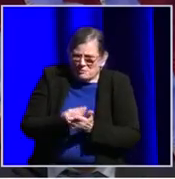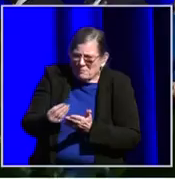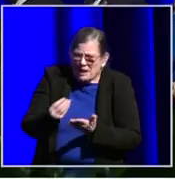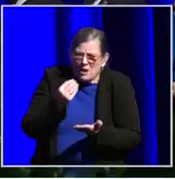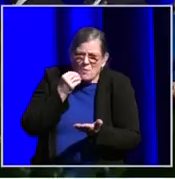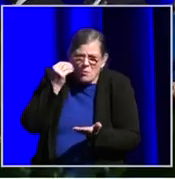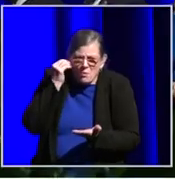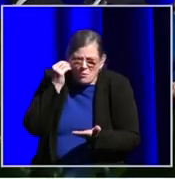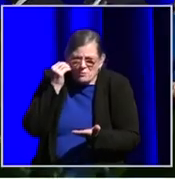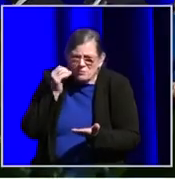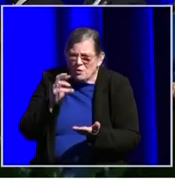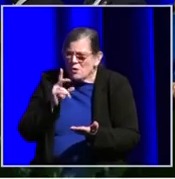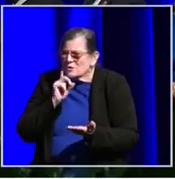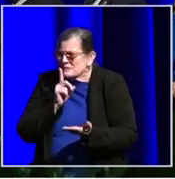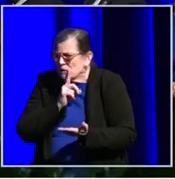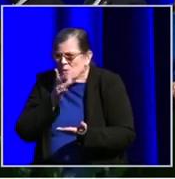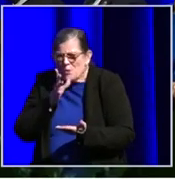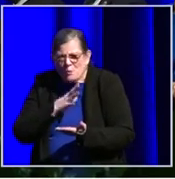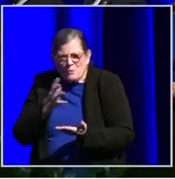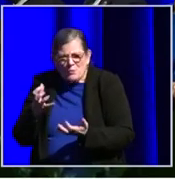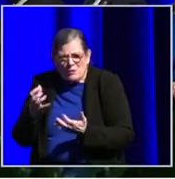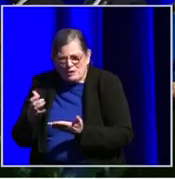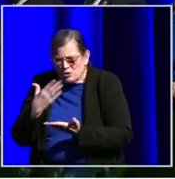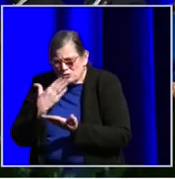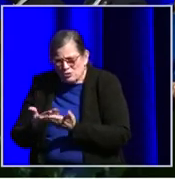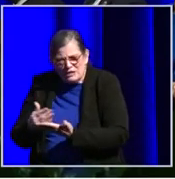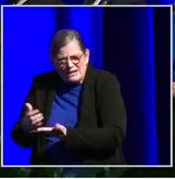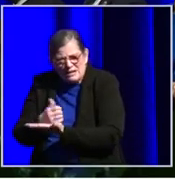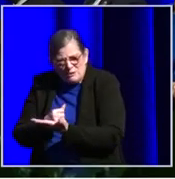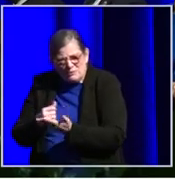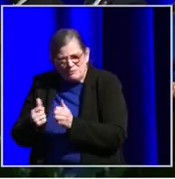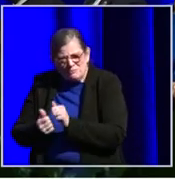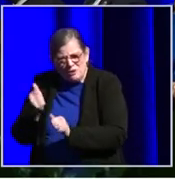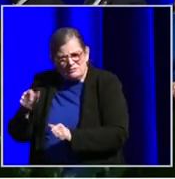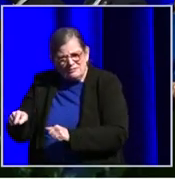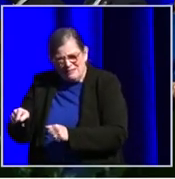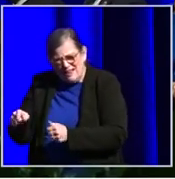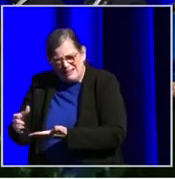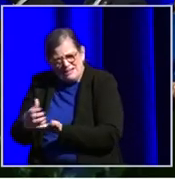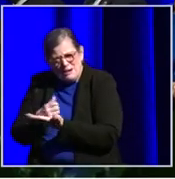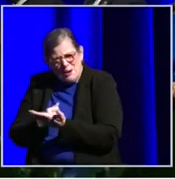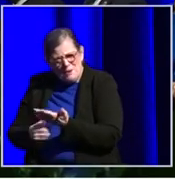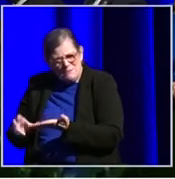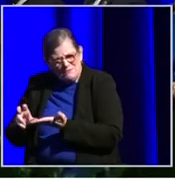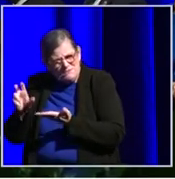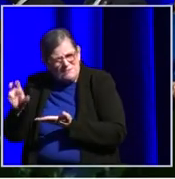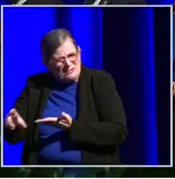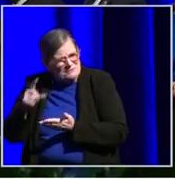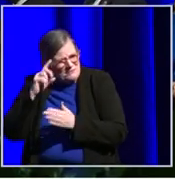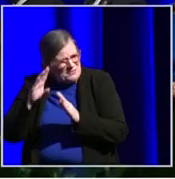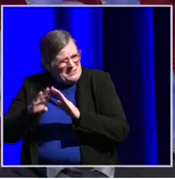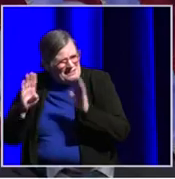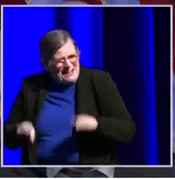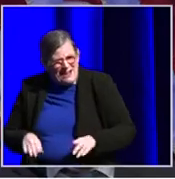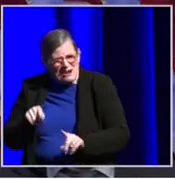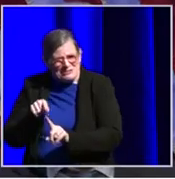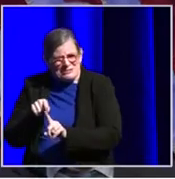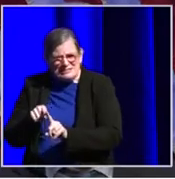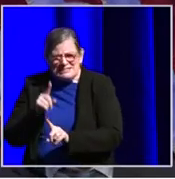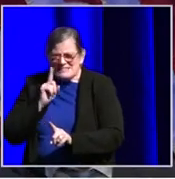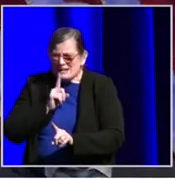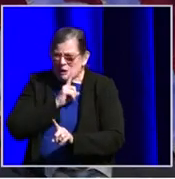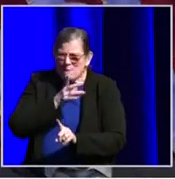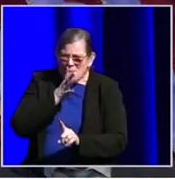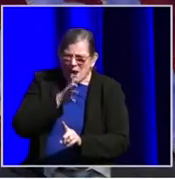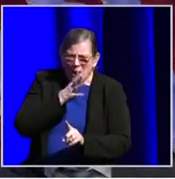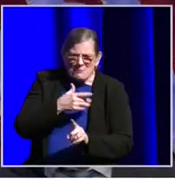income, but who's using most of it for housing. We must help the single mom making a great life for her